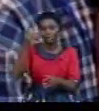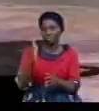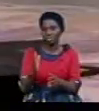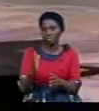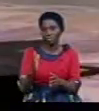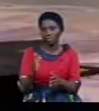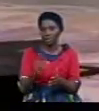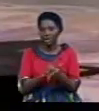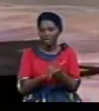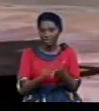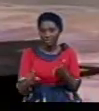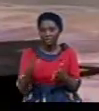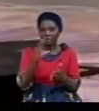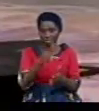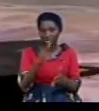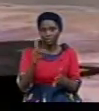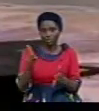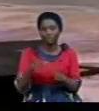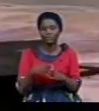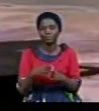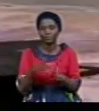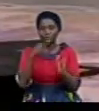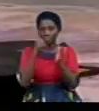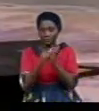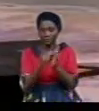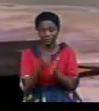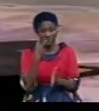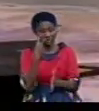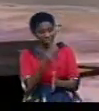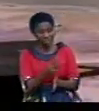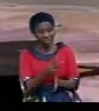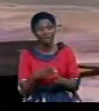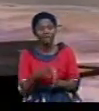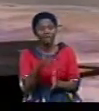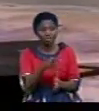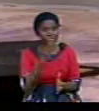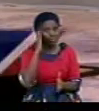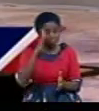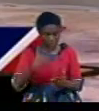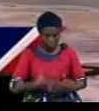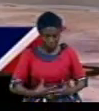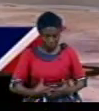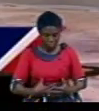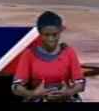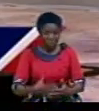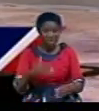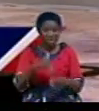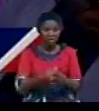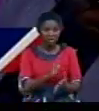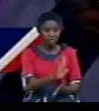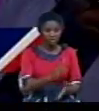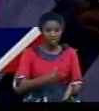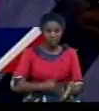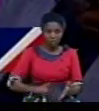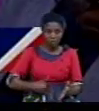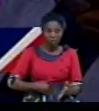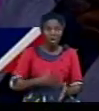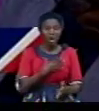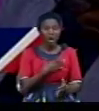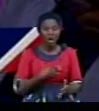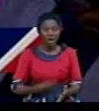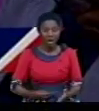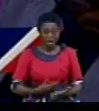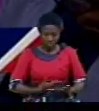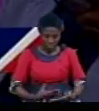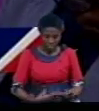at verse 31 it says and behold that shall conceive in thy womb and bring forth